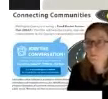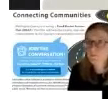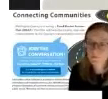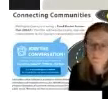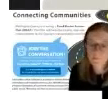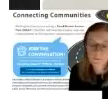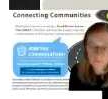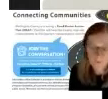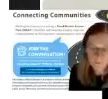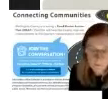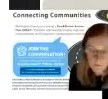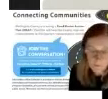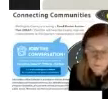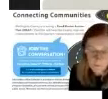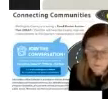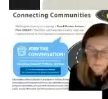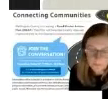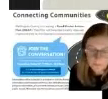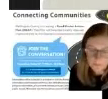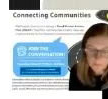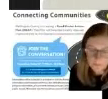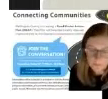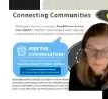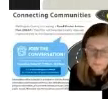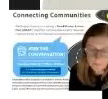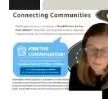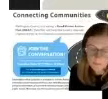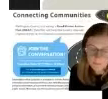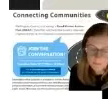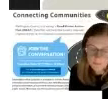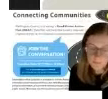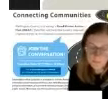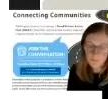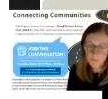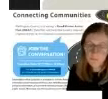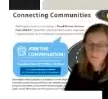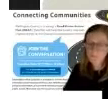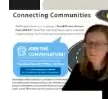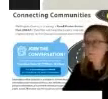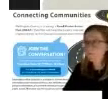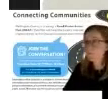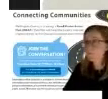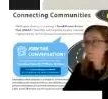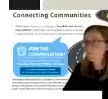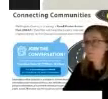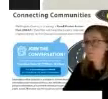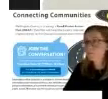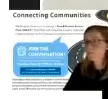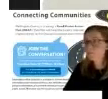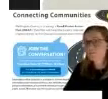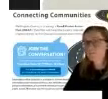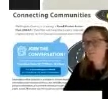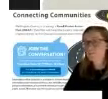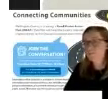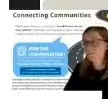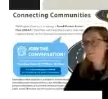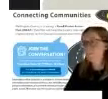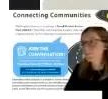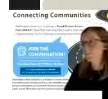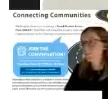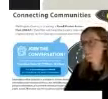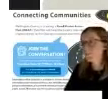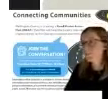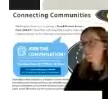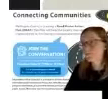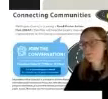Maltby Road and Wellington Road 34, and Wellington Road 124 between the Regional Waterloo boundary